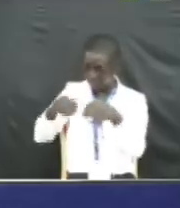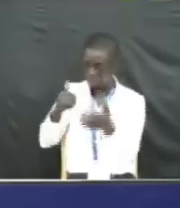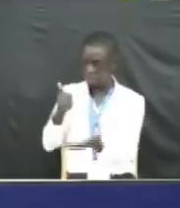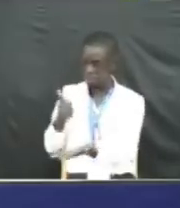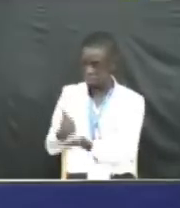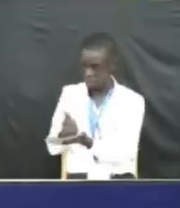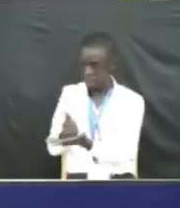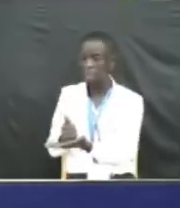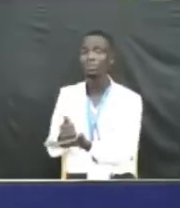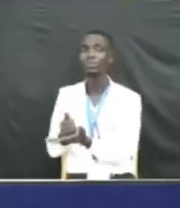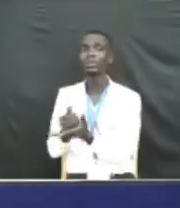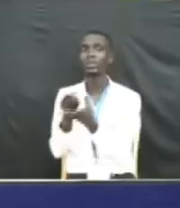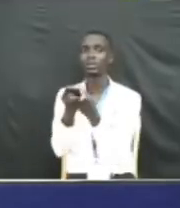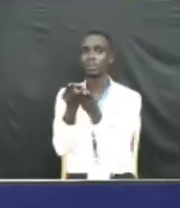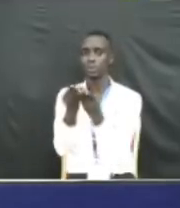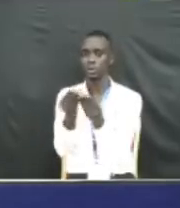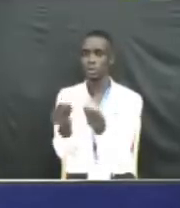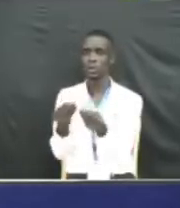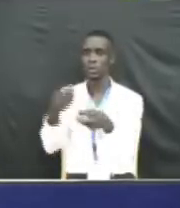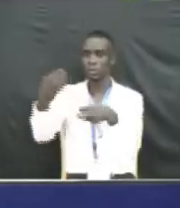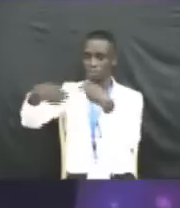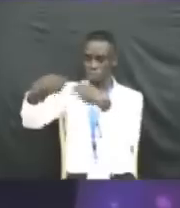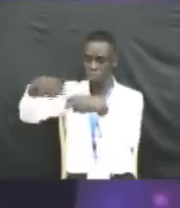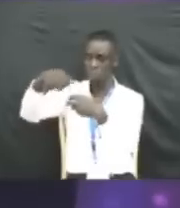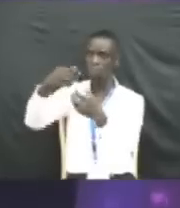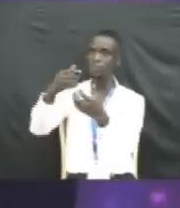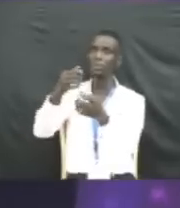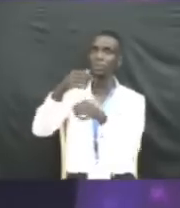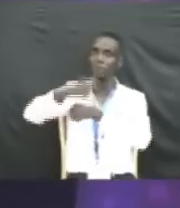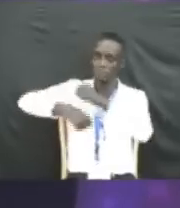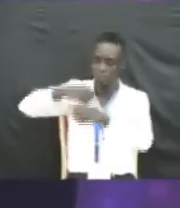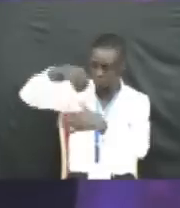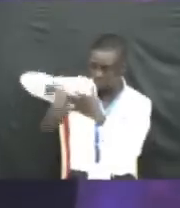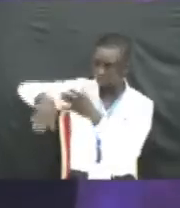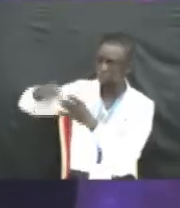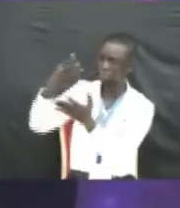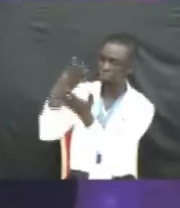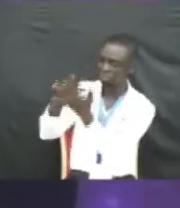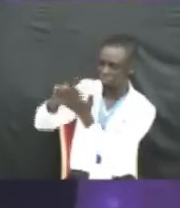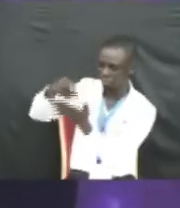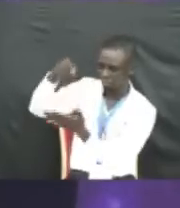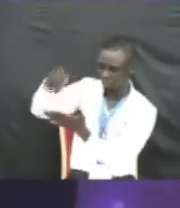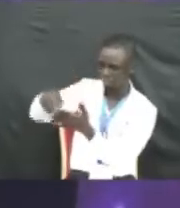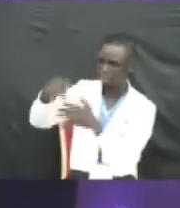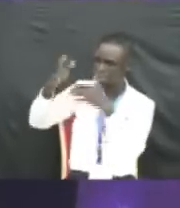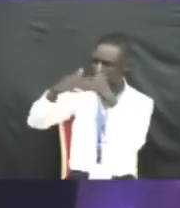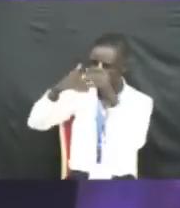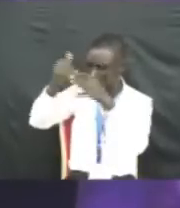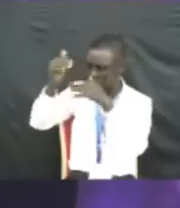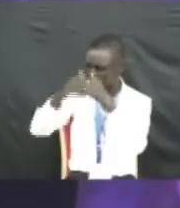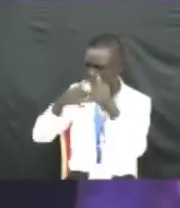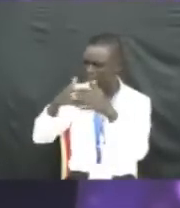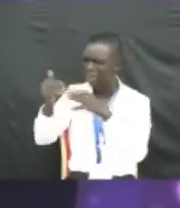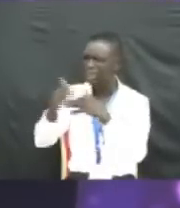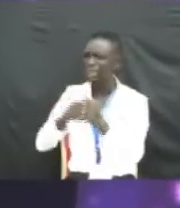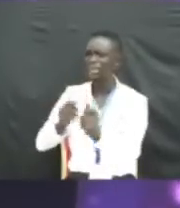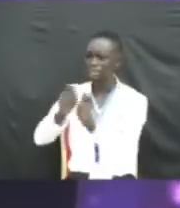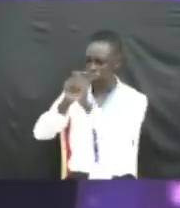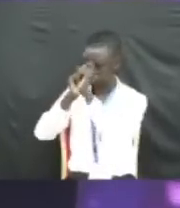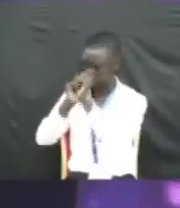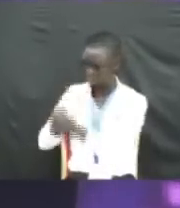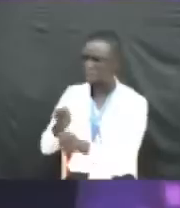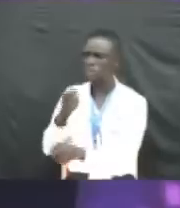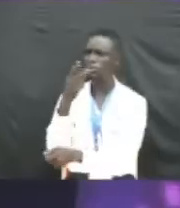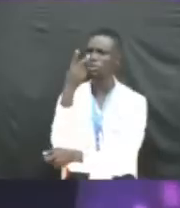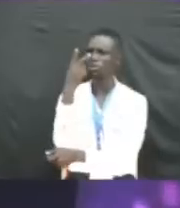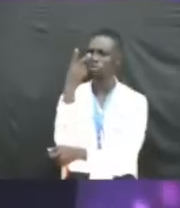decongestion of our prisons and the reformation of prisoners, it has built and donated two